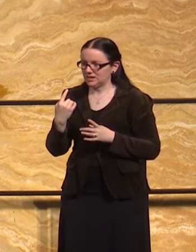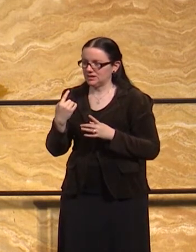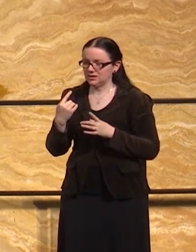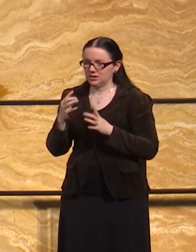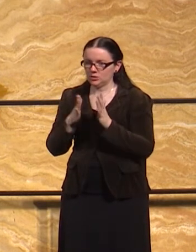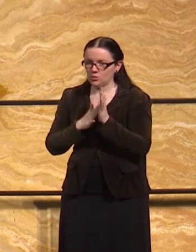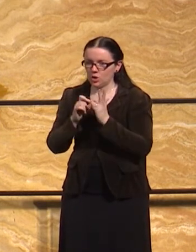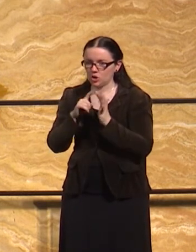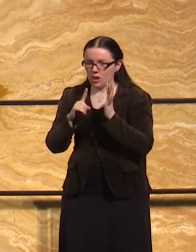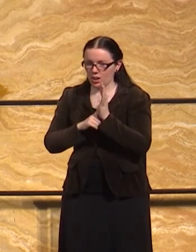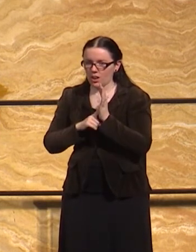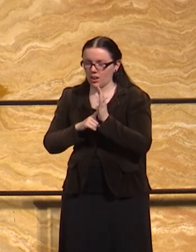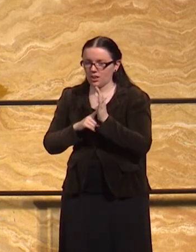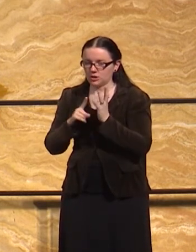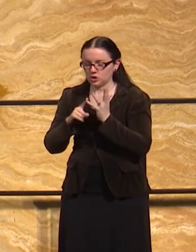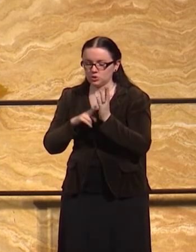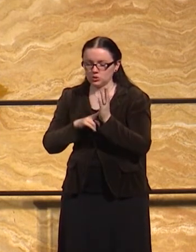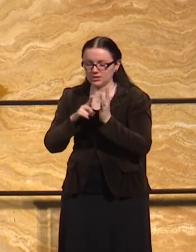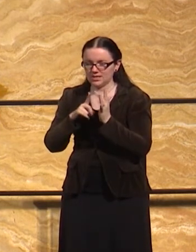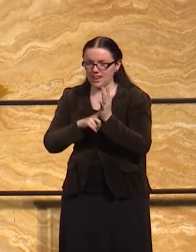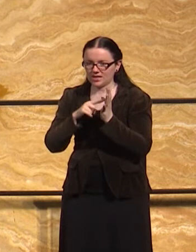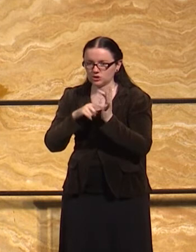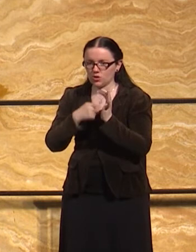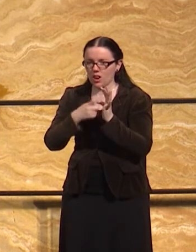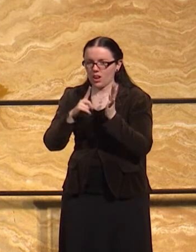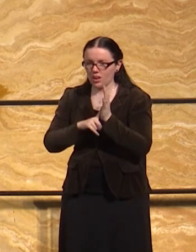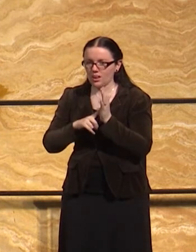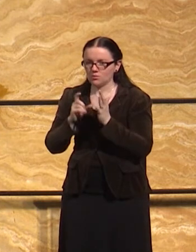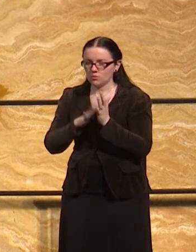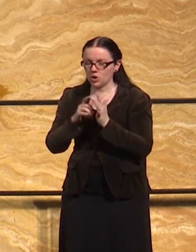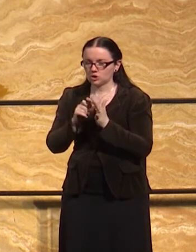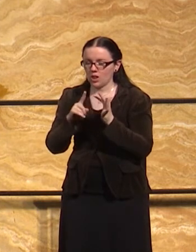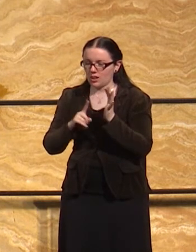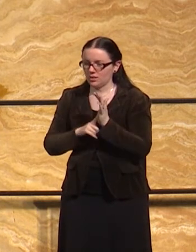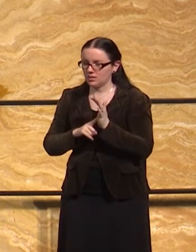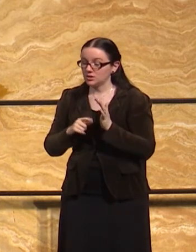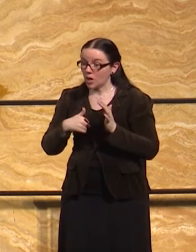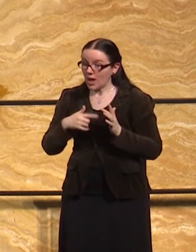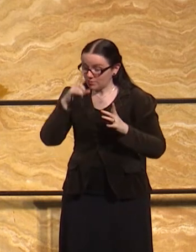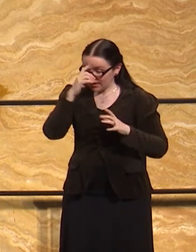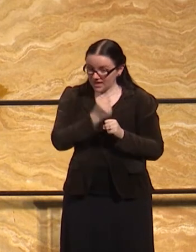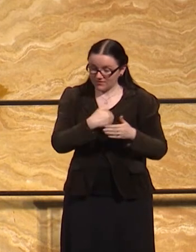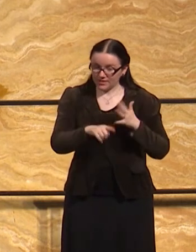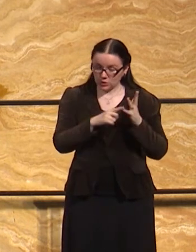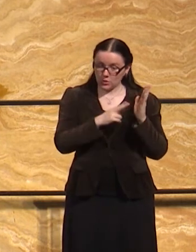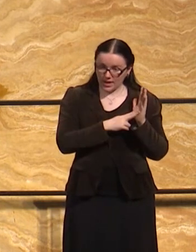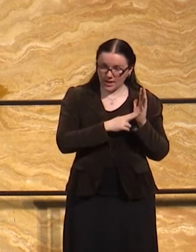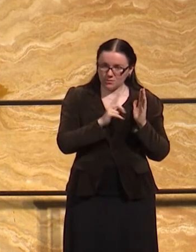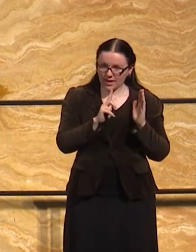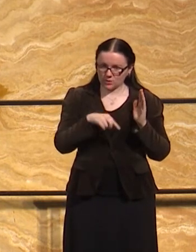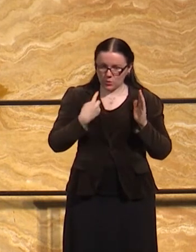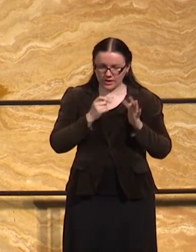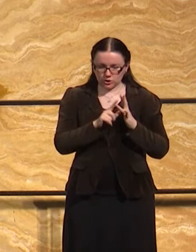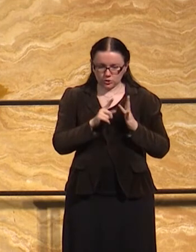was meant to do so much good. I continue to believe in the ideals of the United Nations, but what we do as